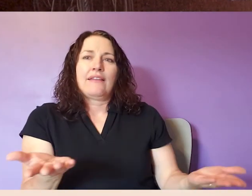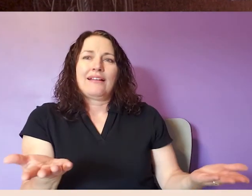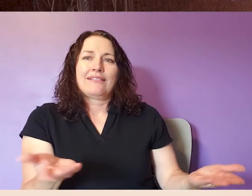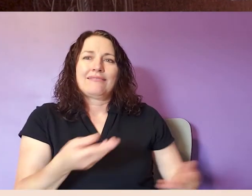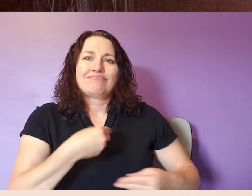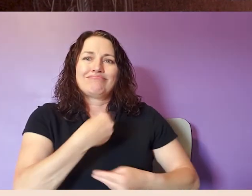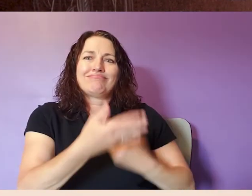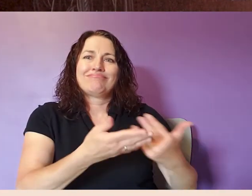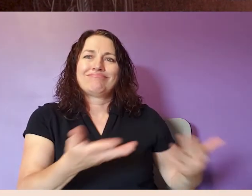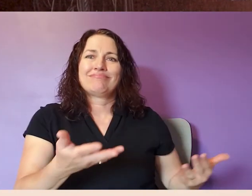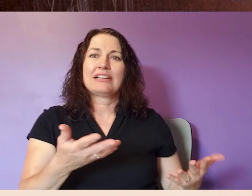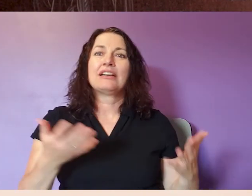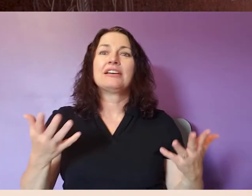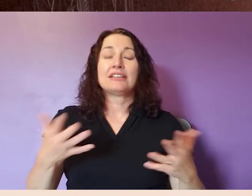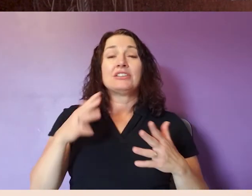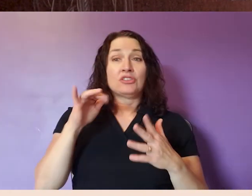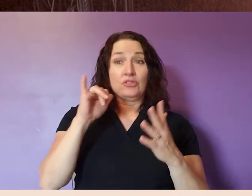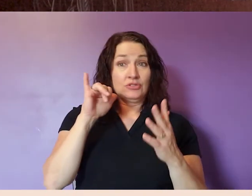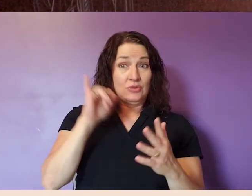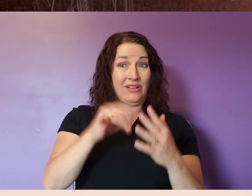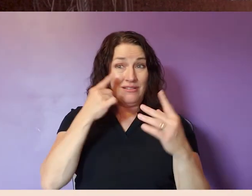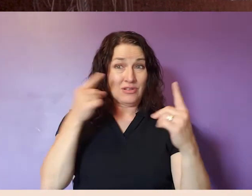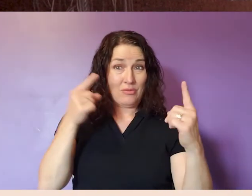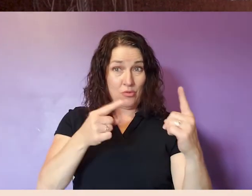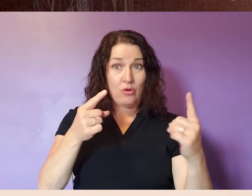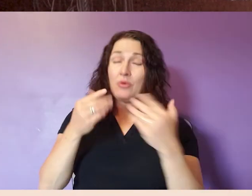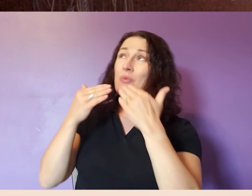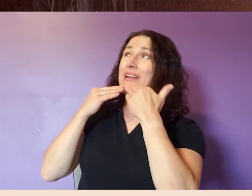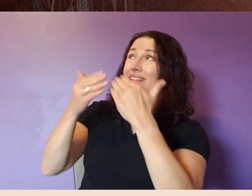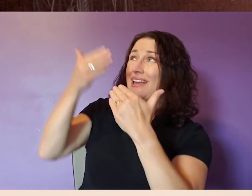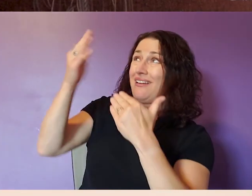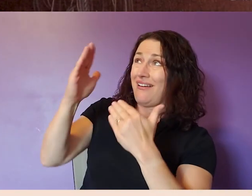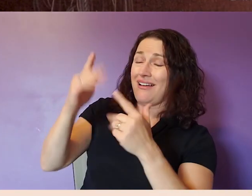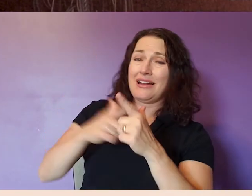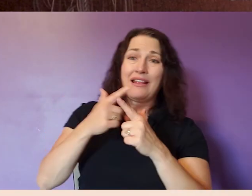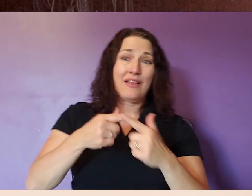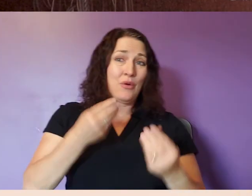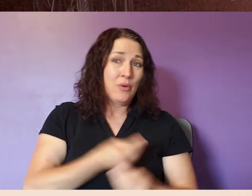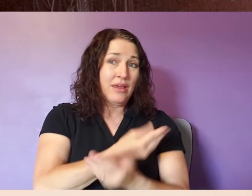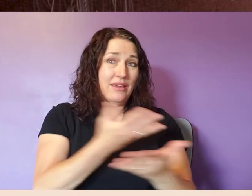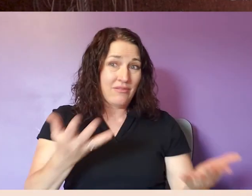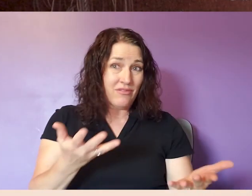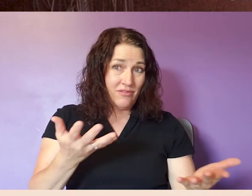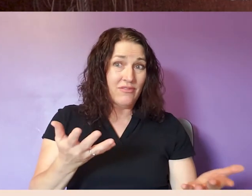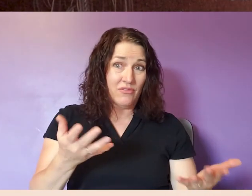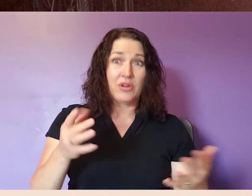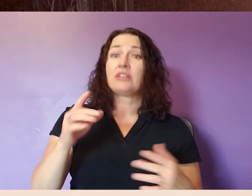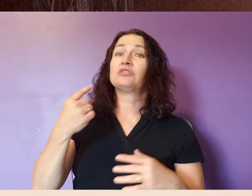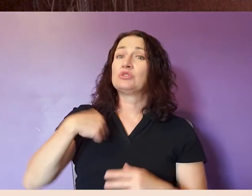continue then jesus as shepherd of his